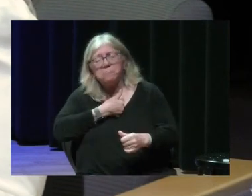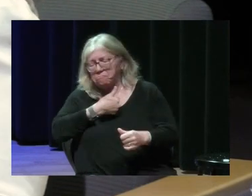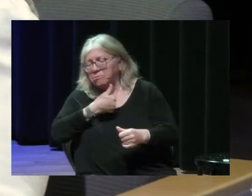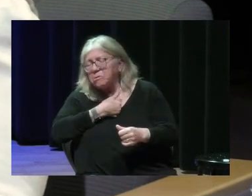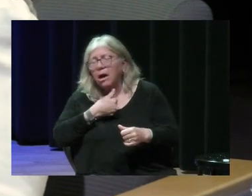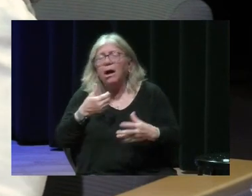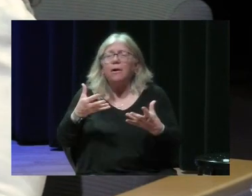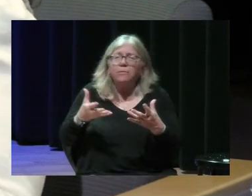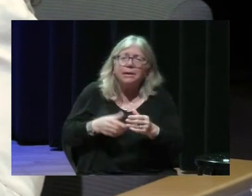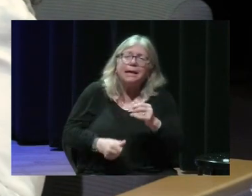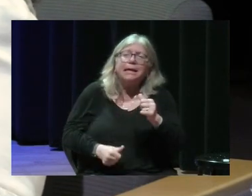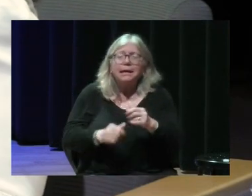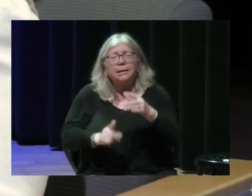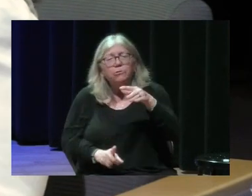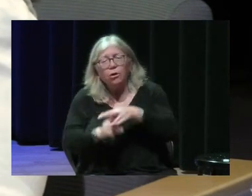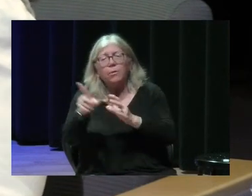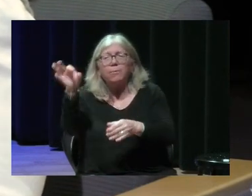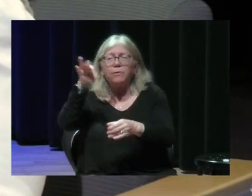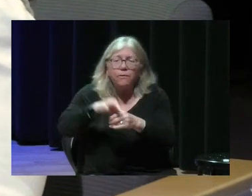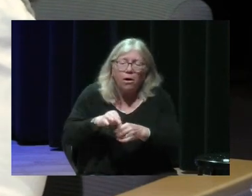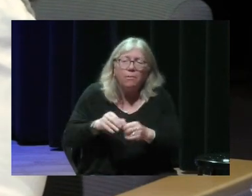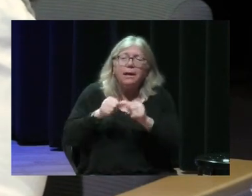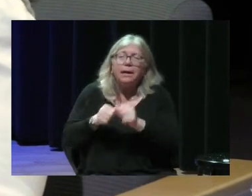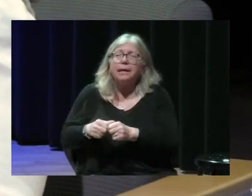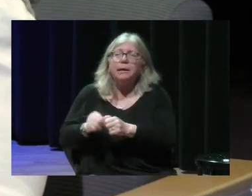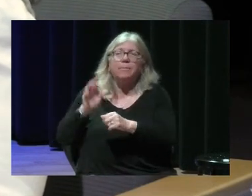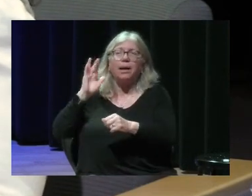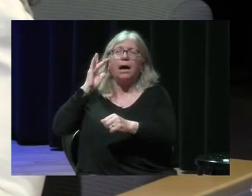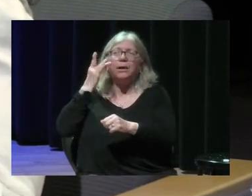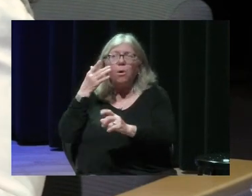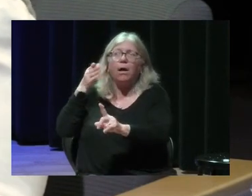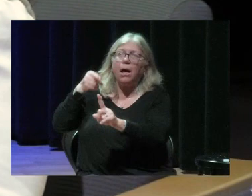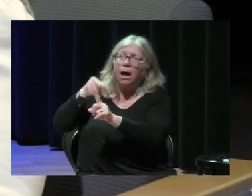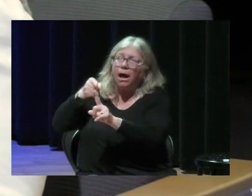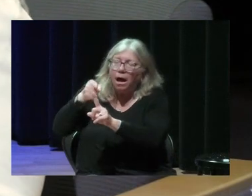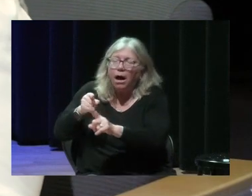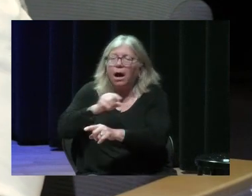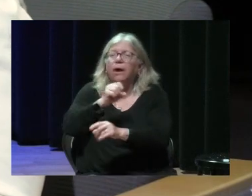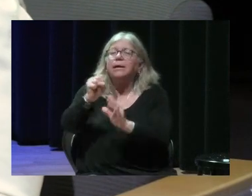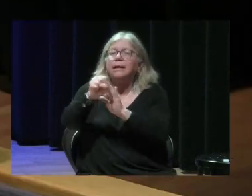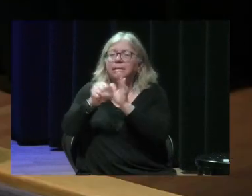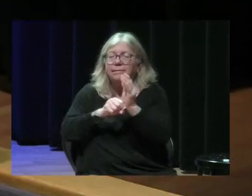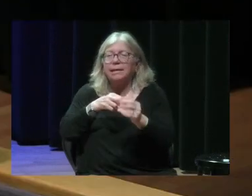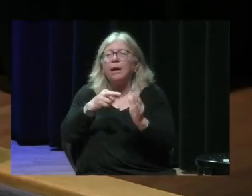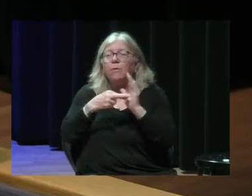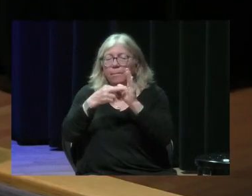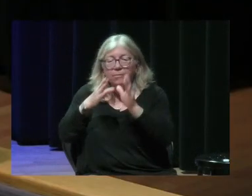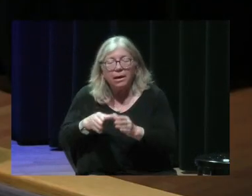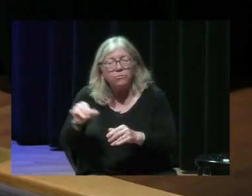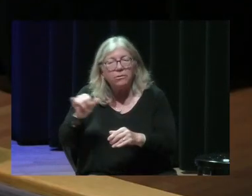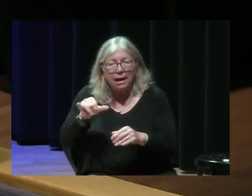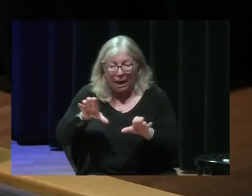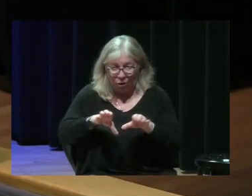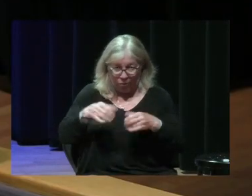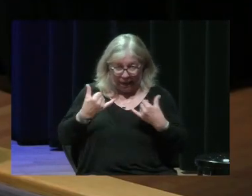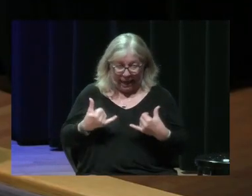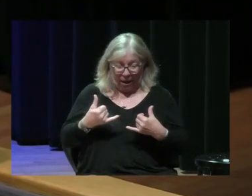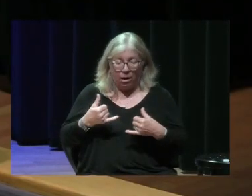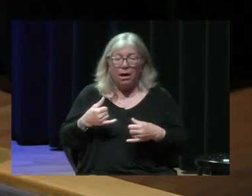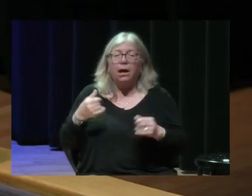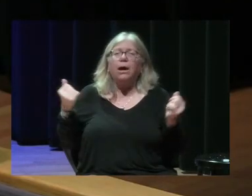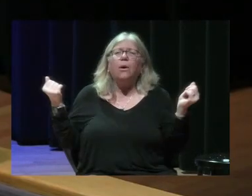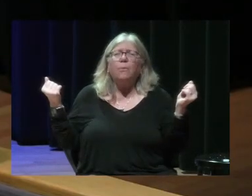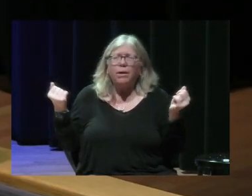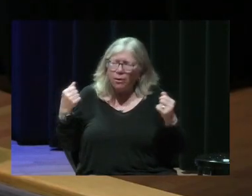keep showing up to vote, keep annoying our state reps like I am right now, just keep doing it. Well, because I think we are